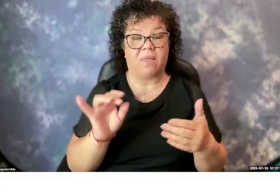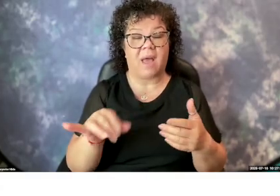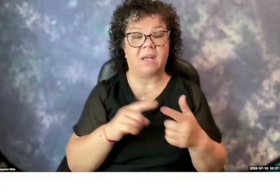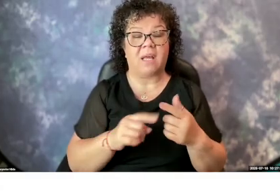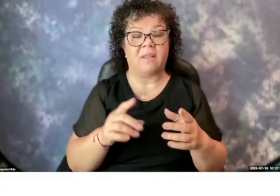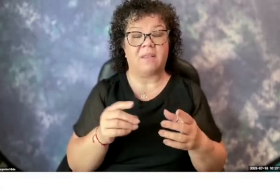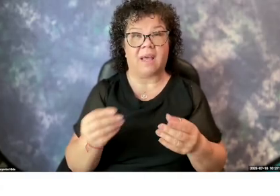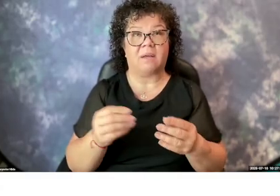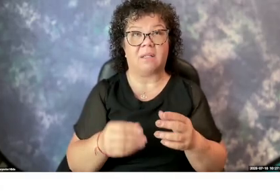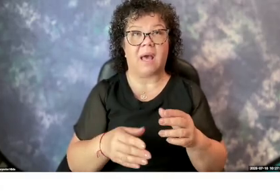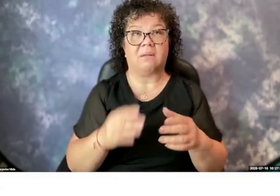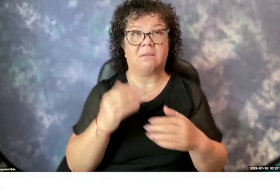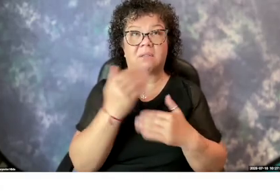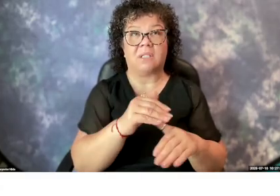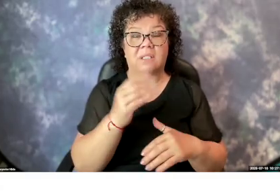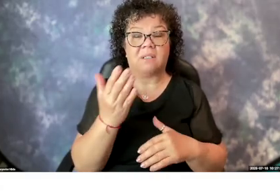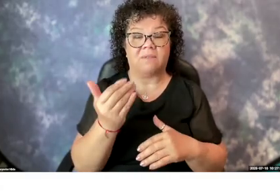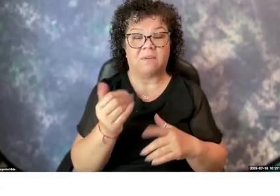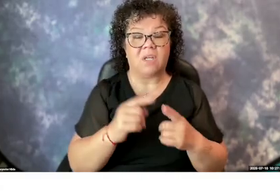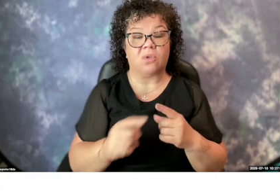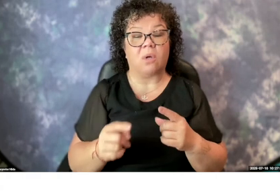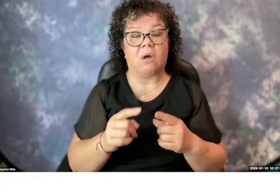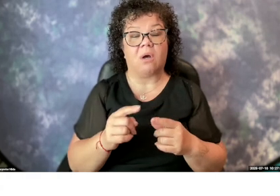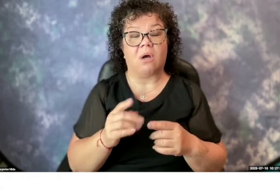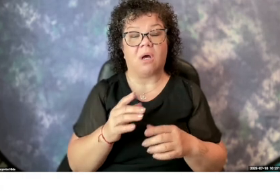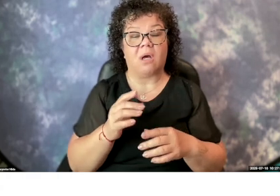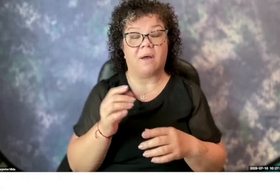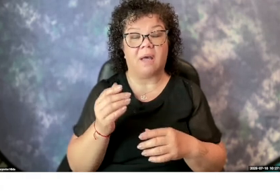88 choices across 23 models.